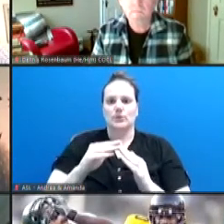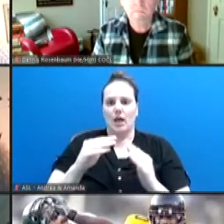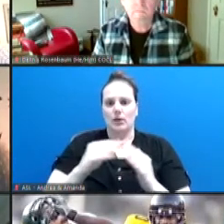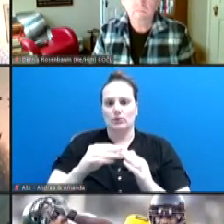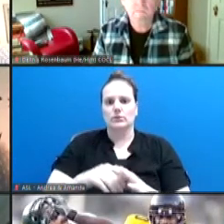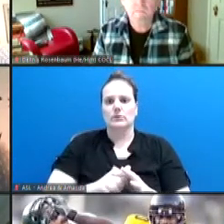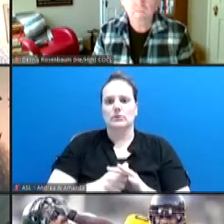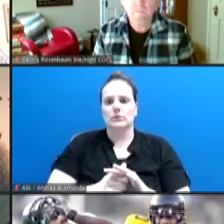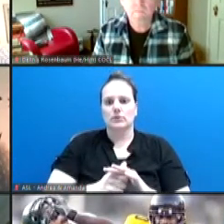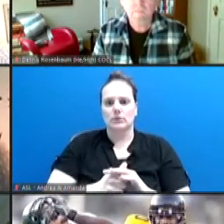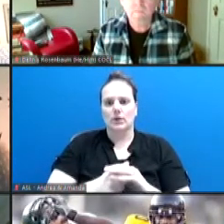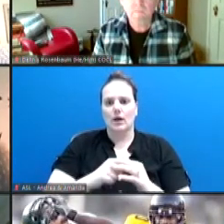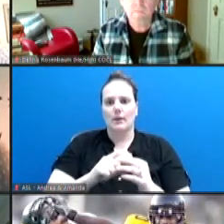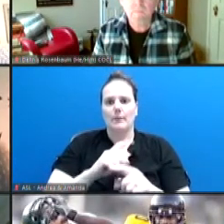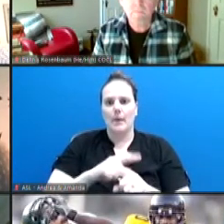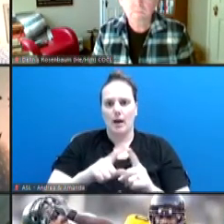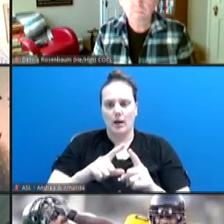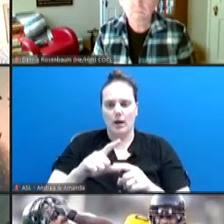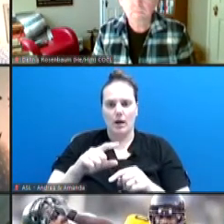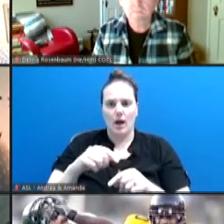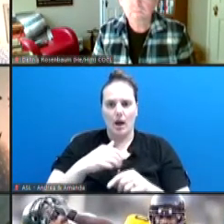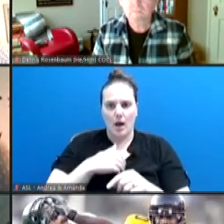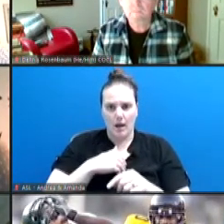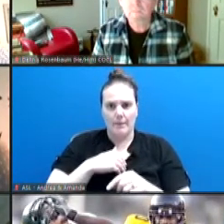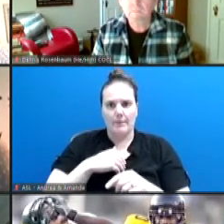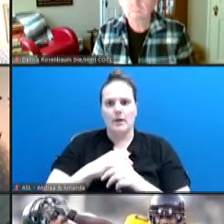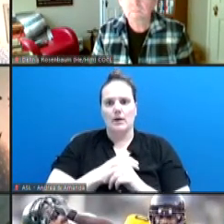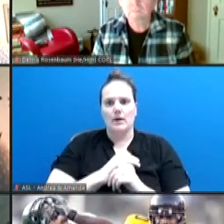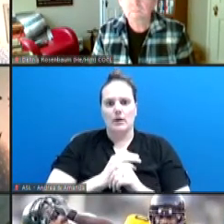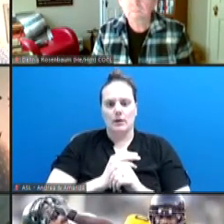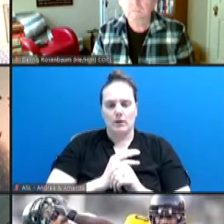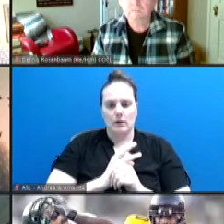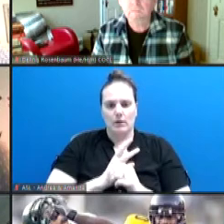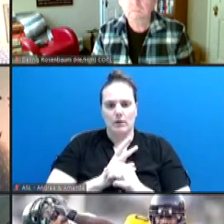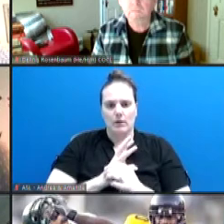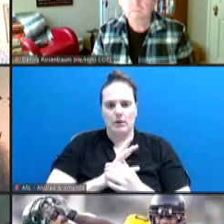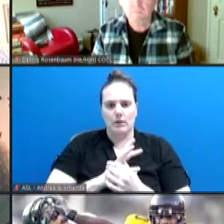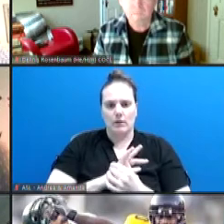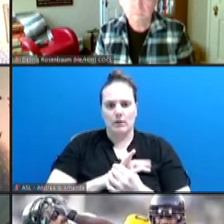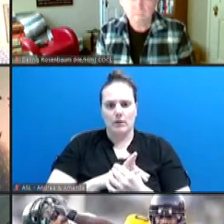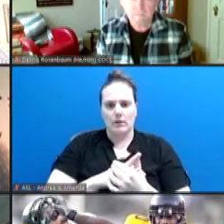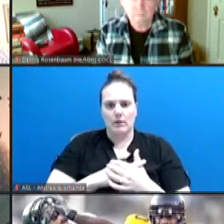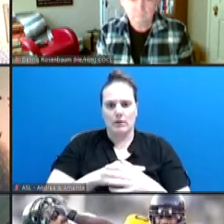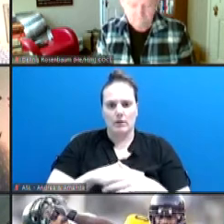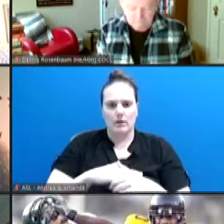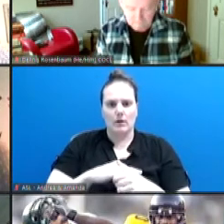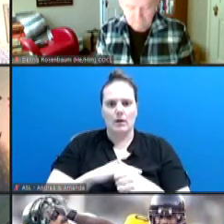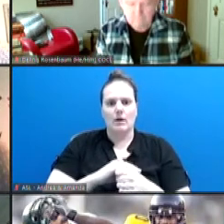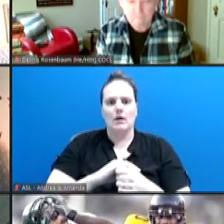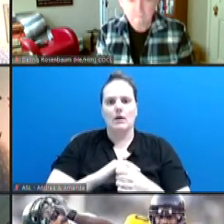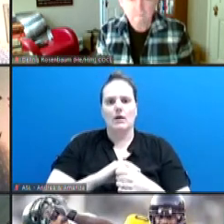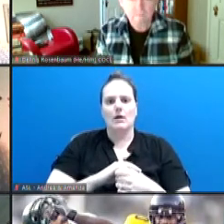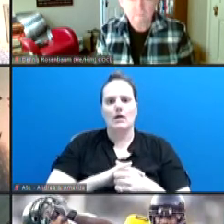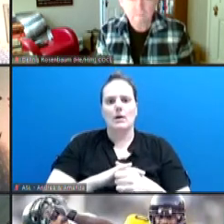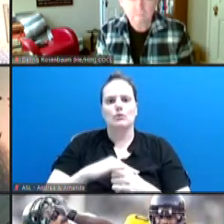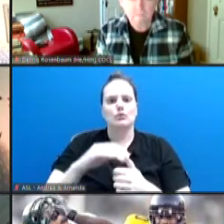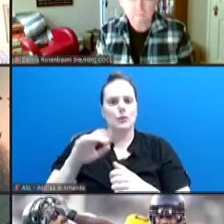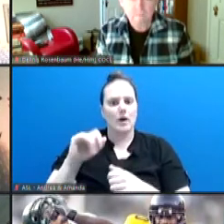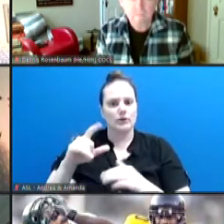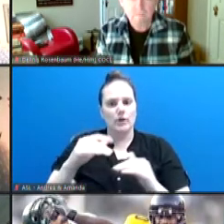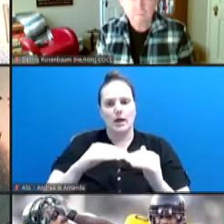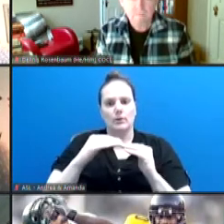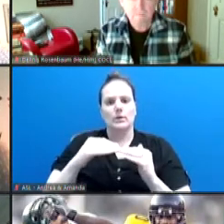downtown. But I am Celeste Carey. I am the chair of the Racial Equity Subcommittee. Apologies for being